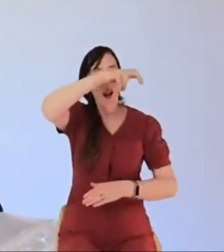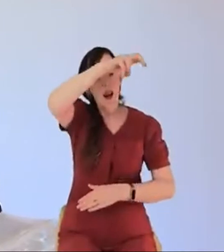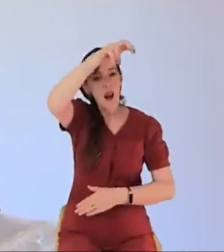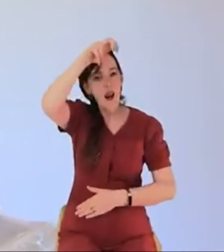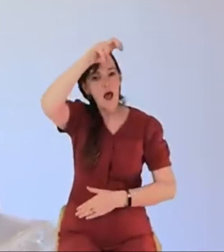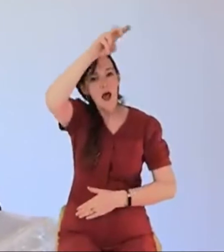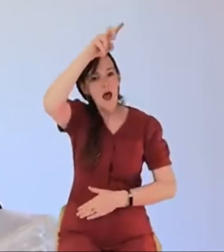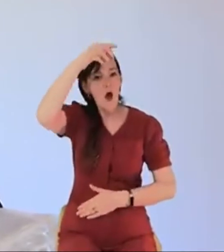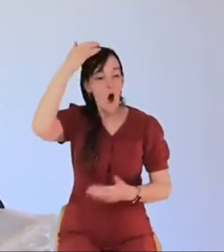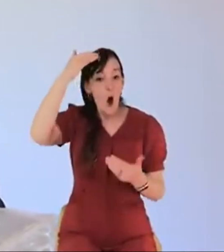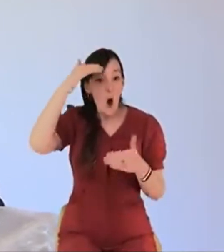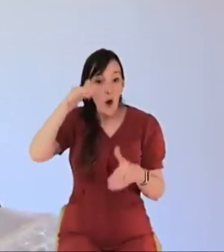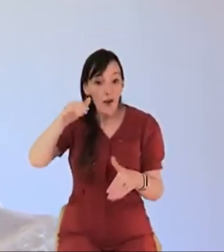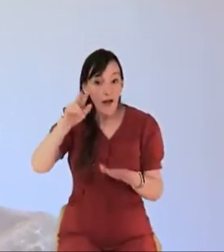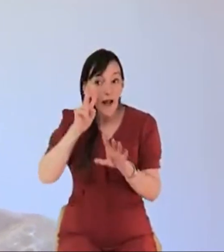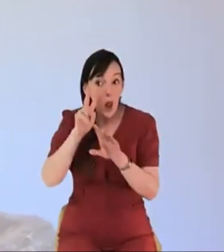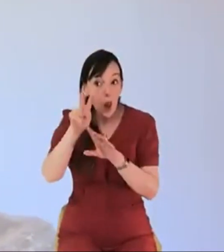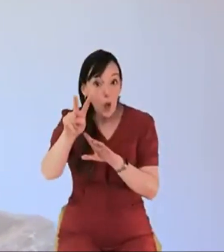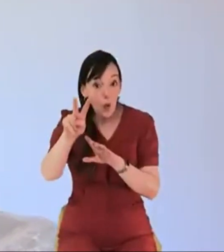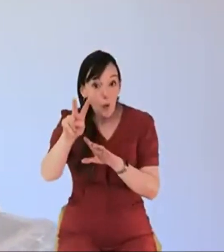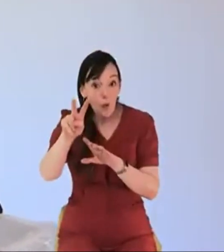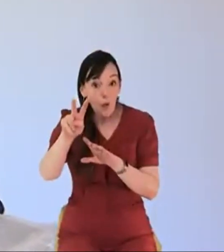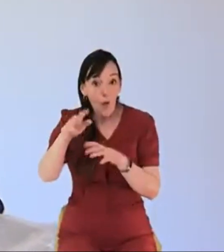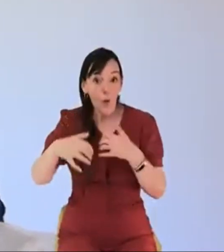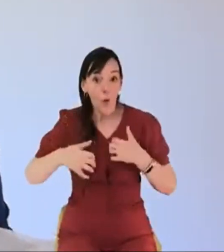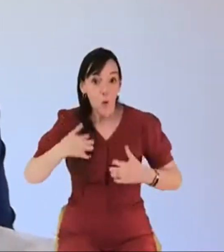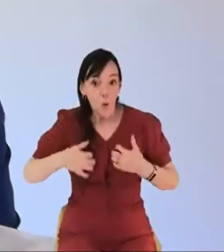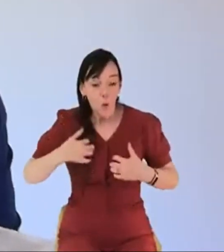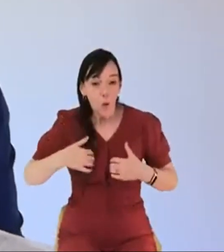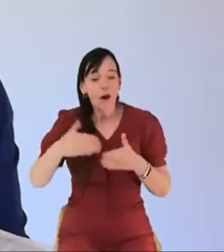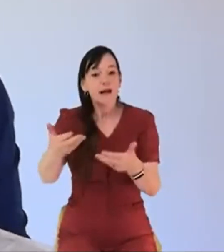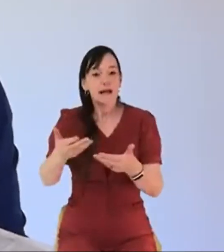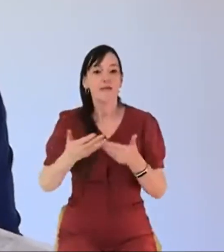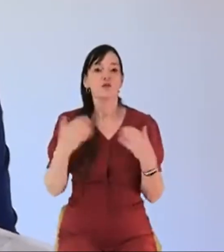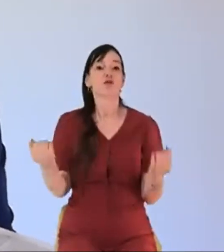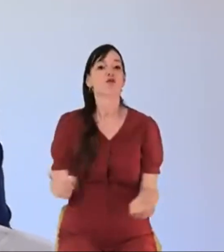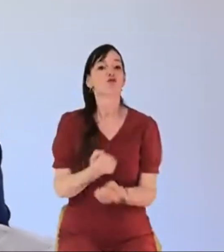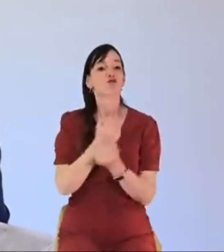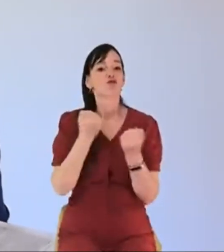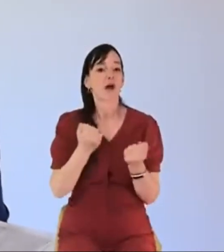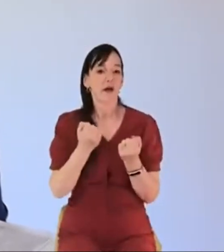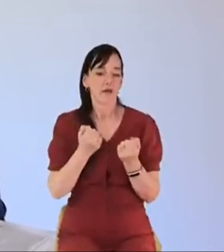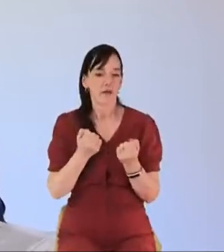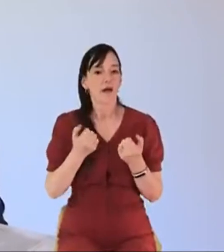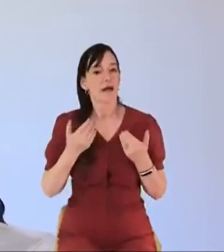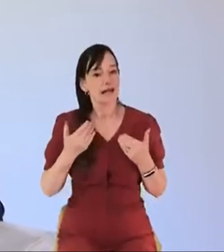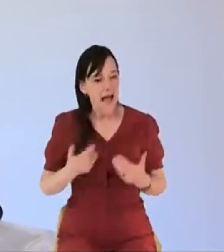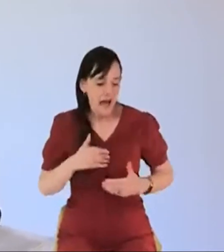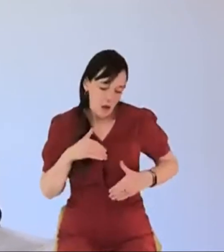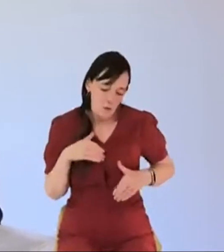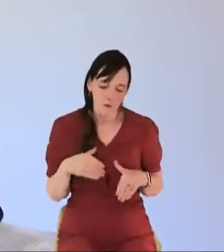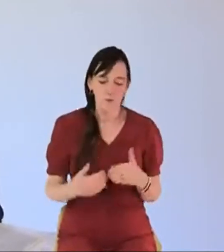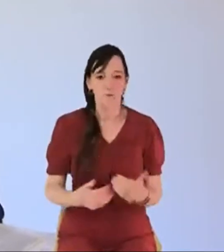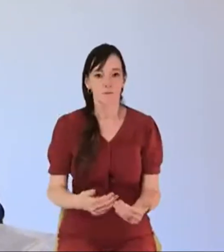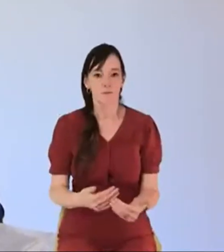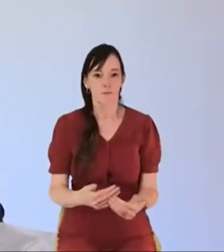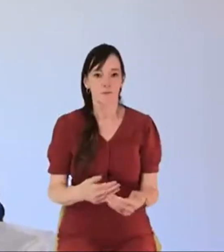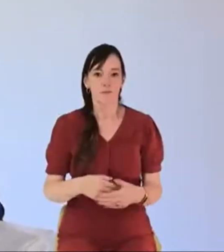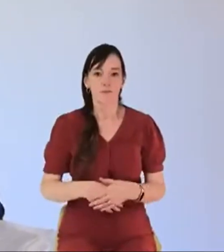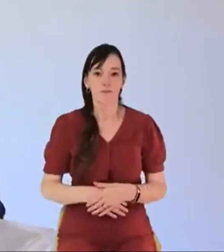Having a holiday to look forward to in the future Gives you strength to keep going in the present